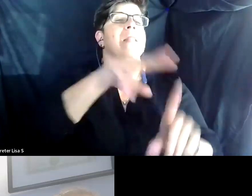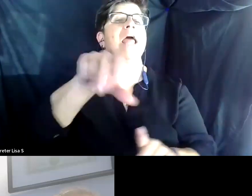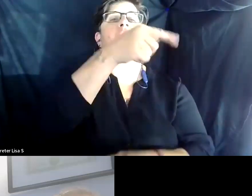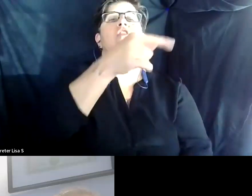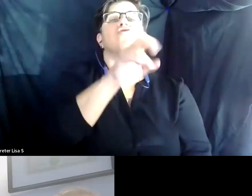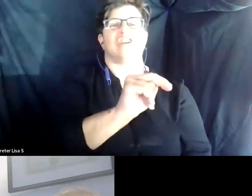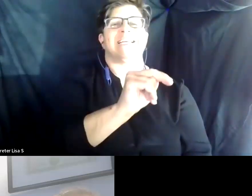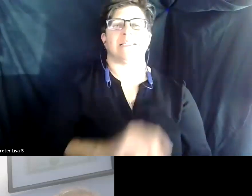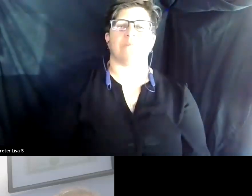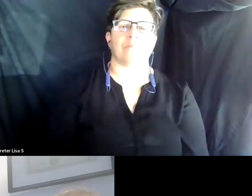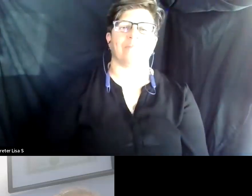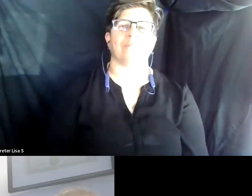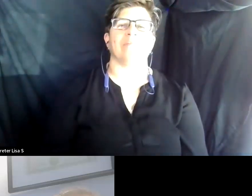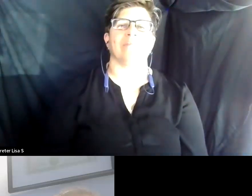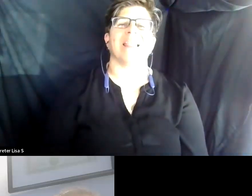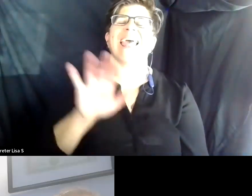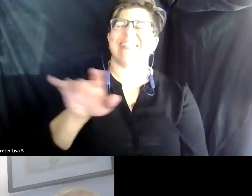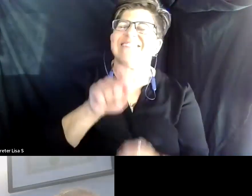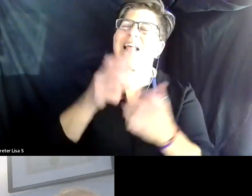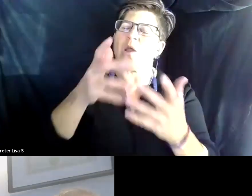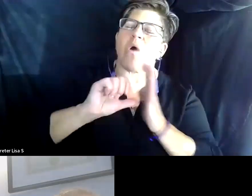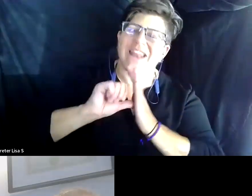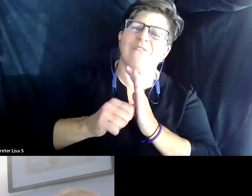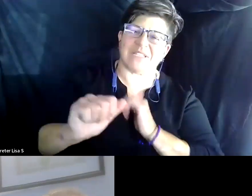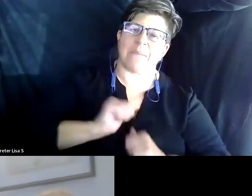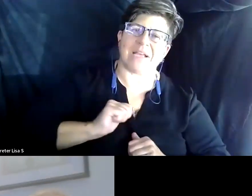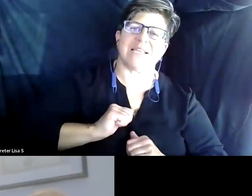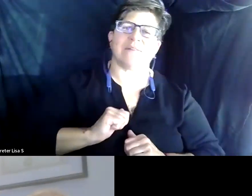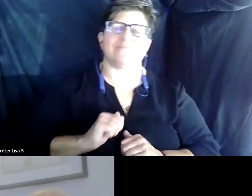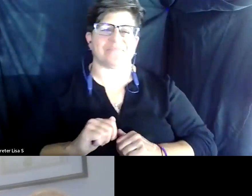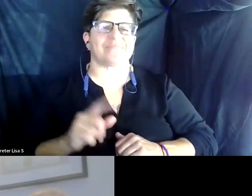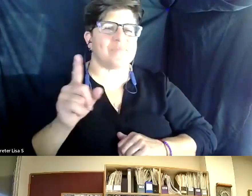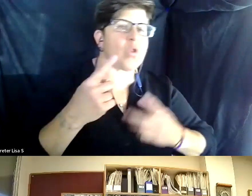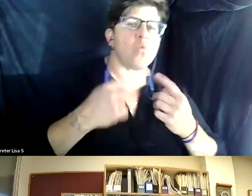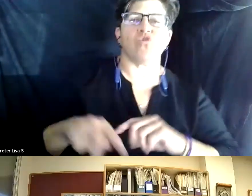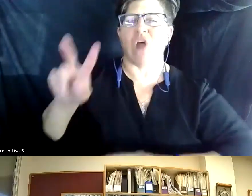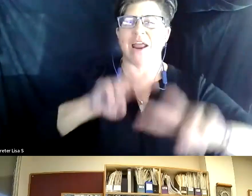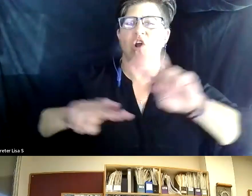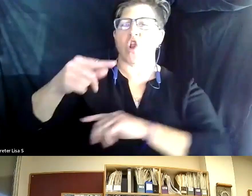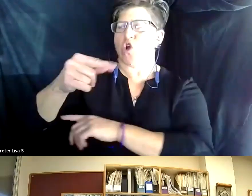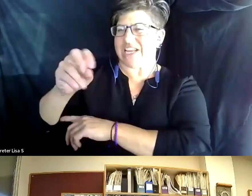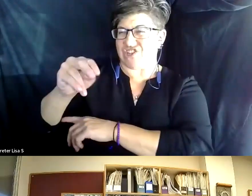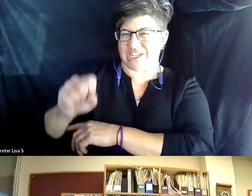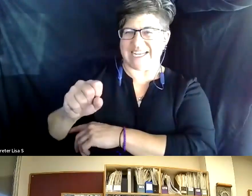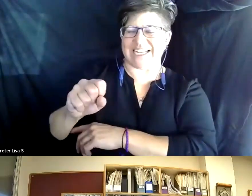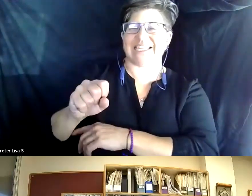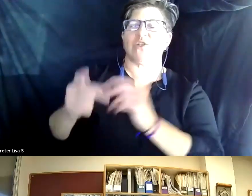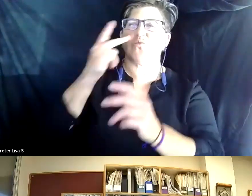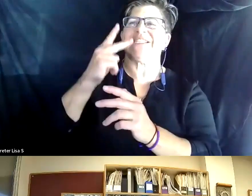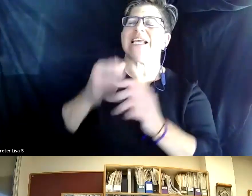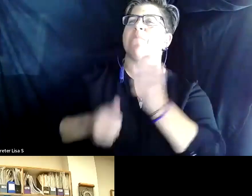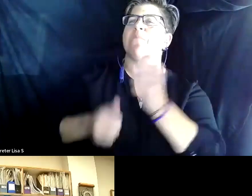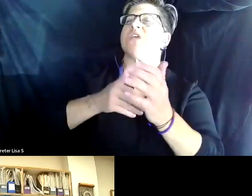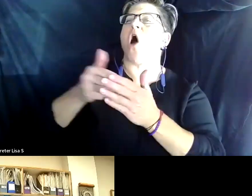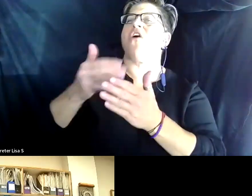Yeah, this is exactly what I wanted to emphasize as well. So on the one hand, we're trying to look at genes that are, prevalent in our population,